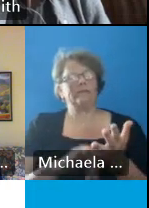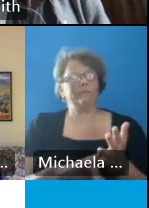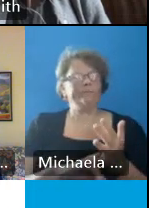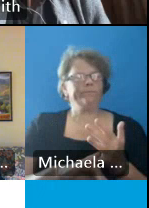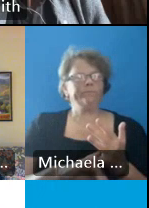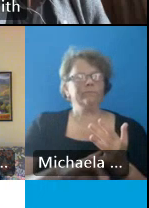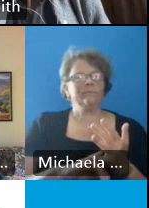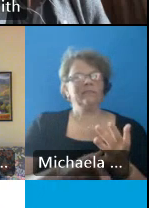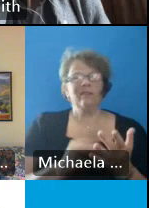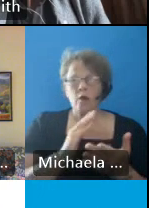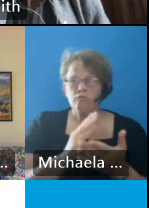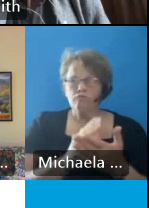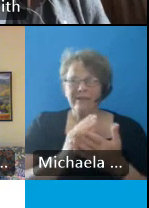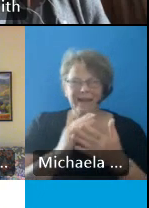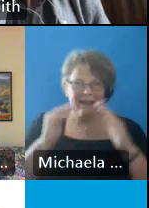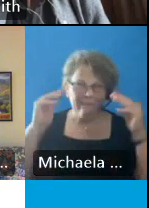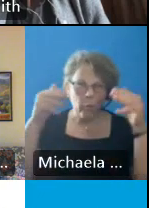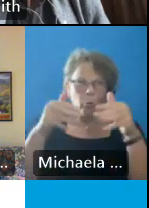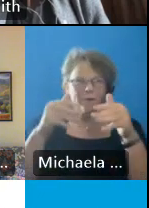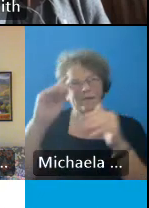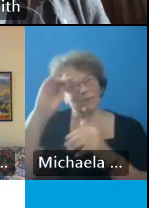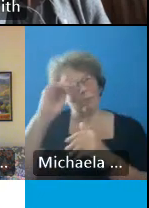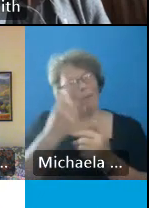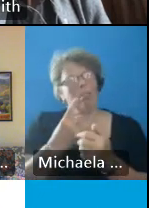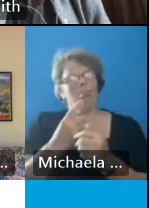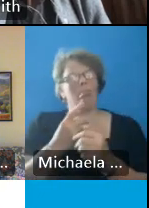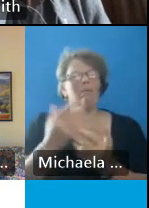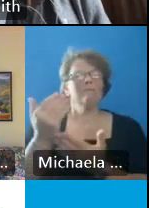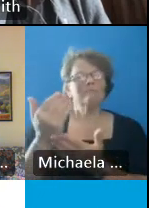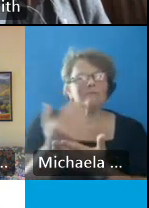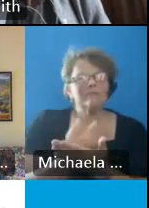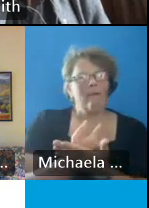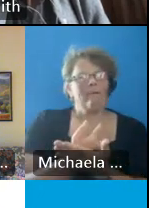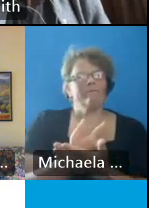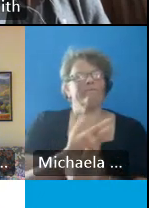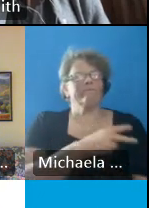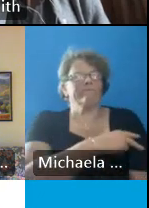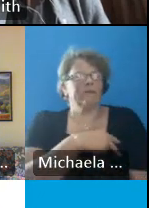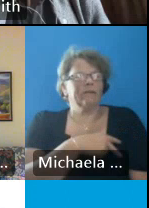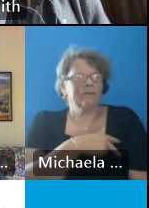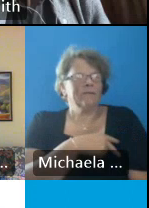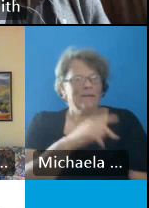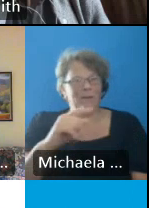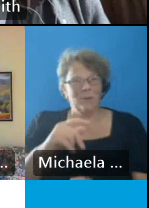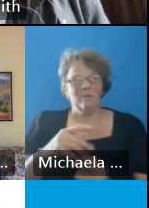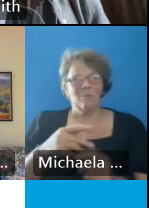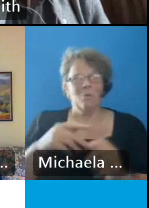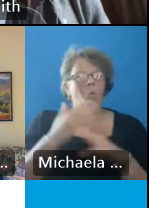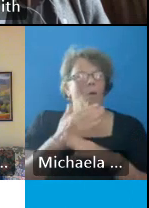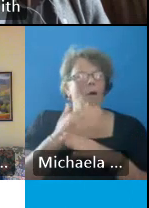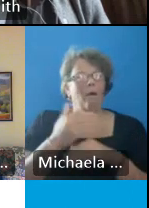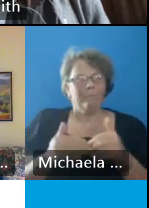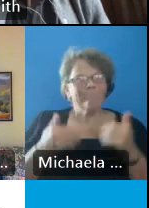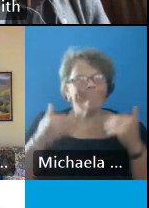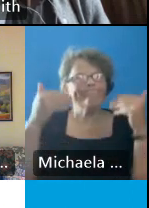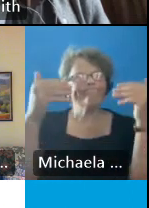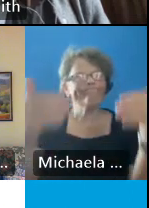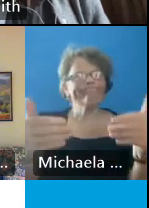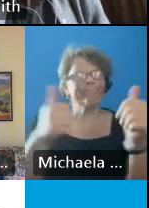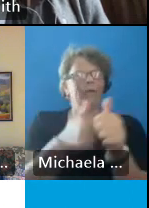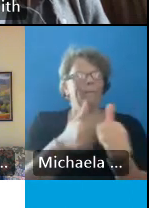also are really focused on our people in terms of our staff and the people who work on the front line and really help to drive